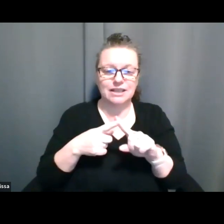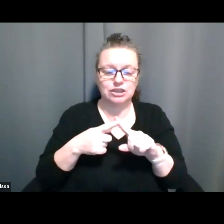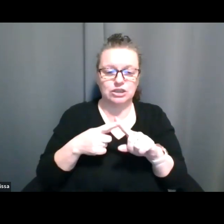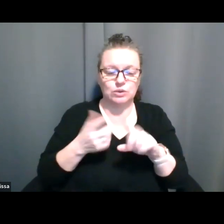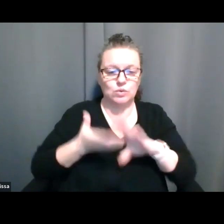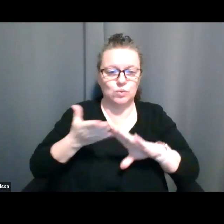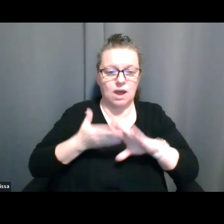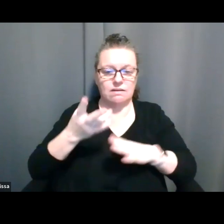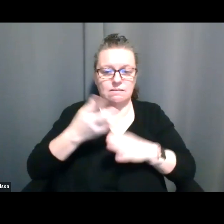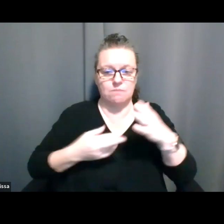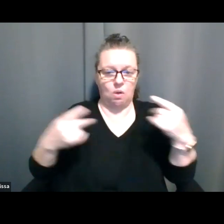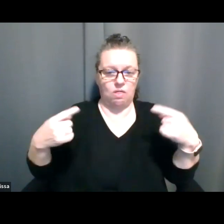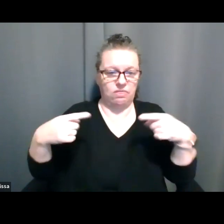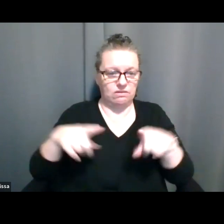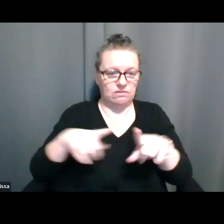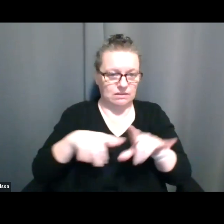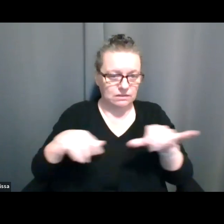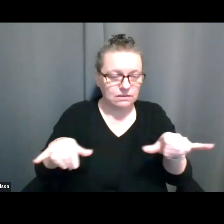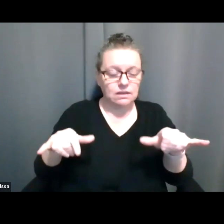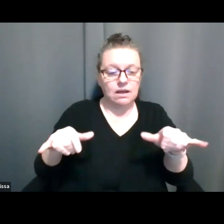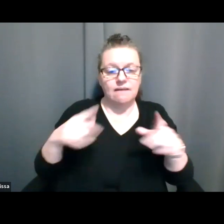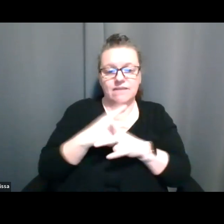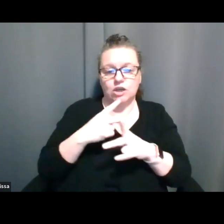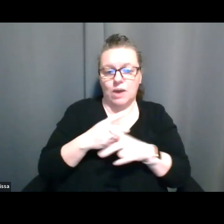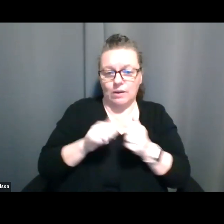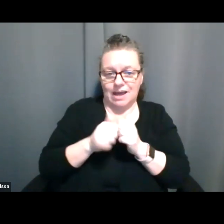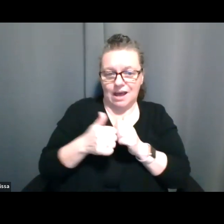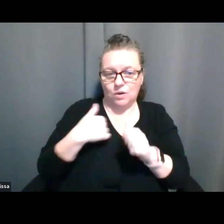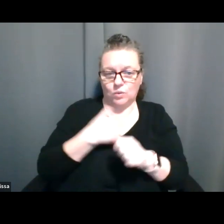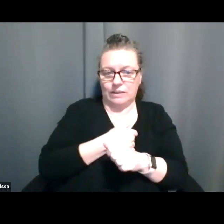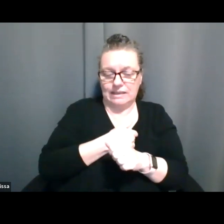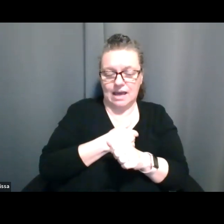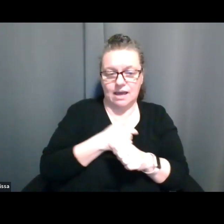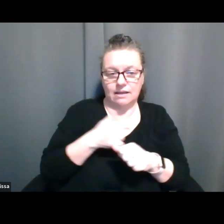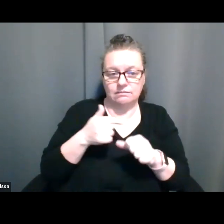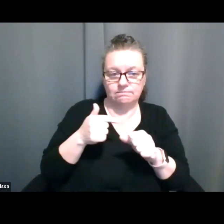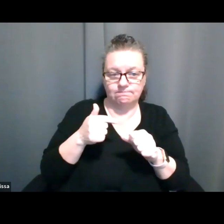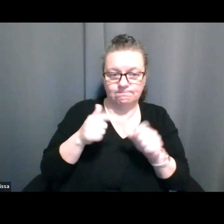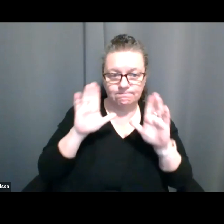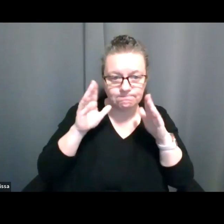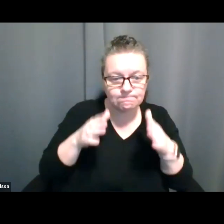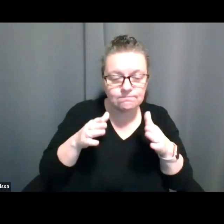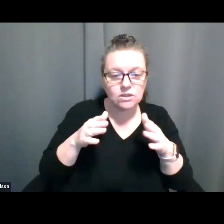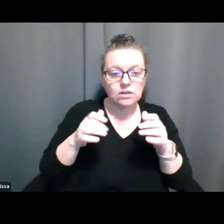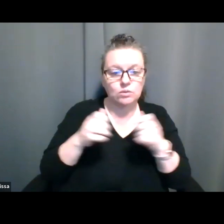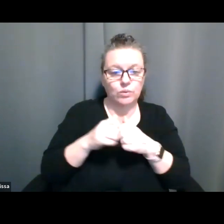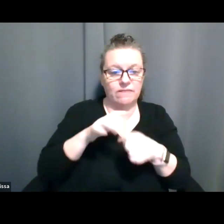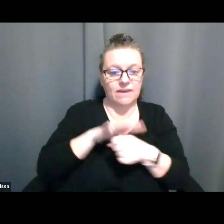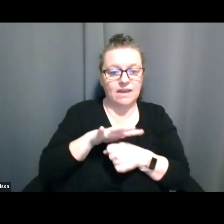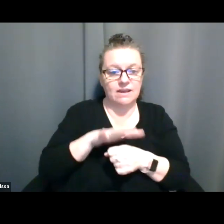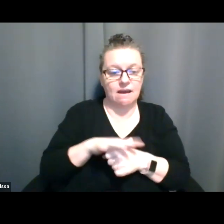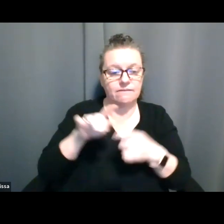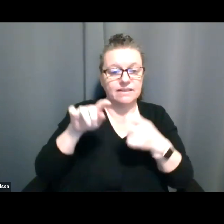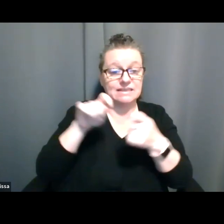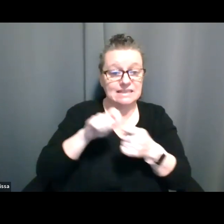both streams simultaneously and figure out how we can attend with enough